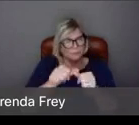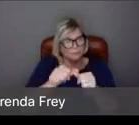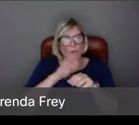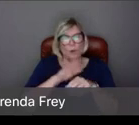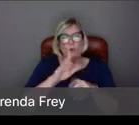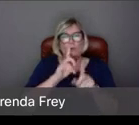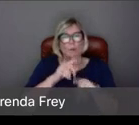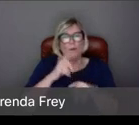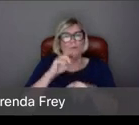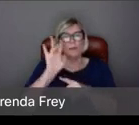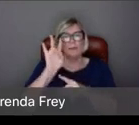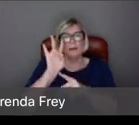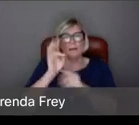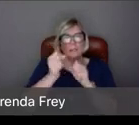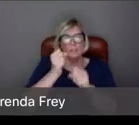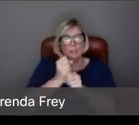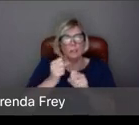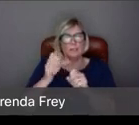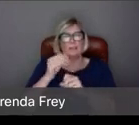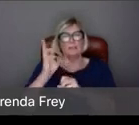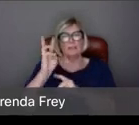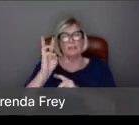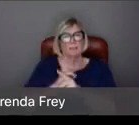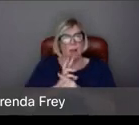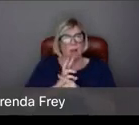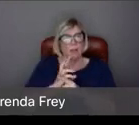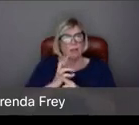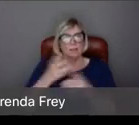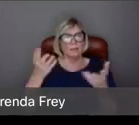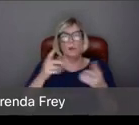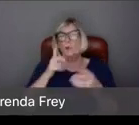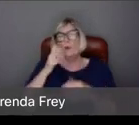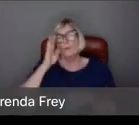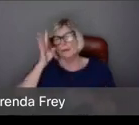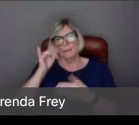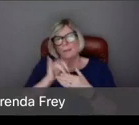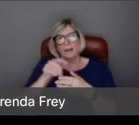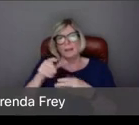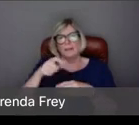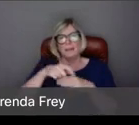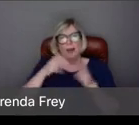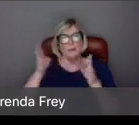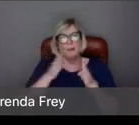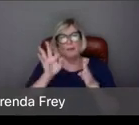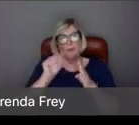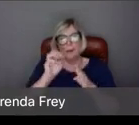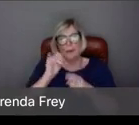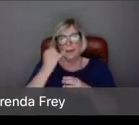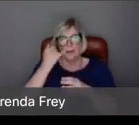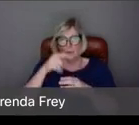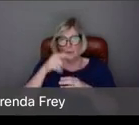7 years and 6 months. It's a crazy time frame, right? I don't know who makes these up, David. If it's you, you got to change it. It's